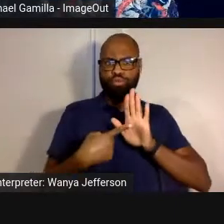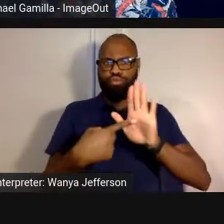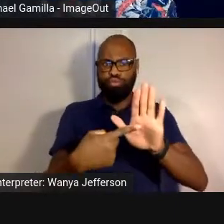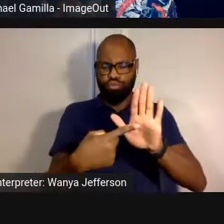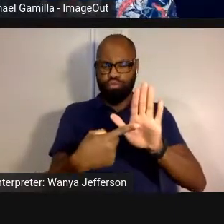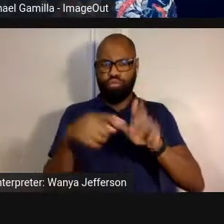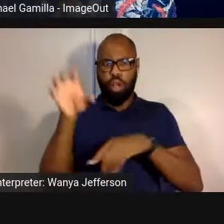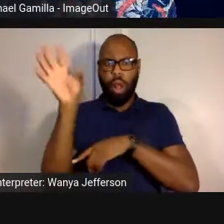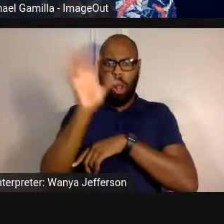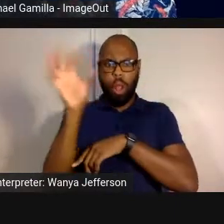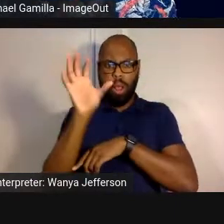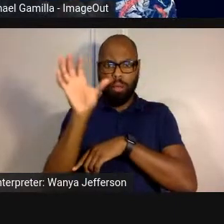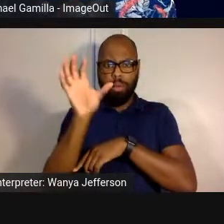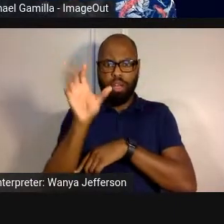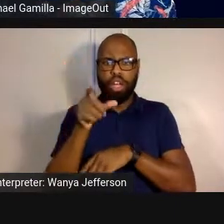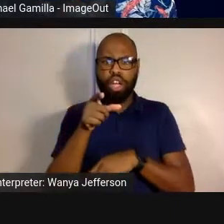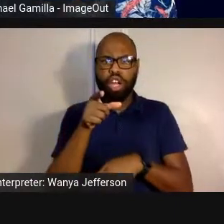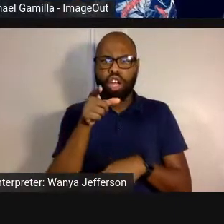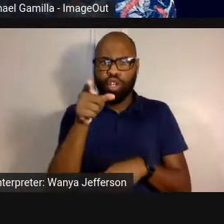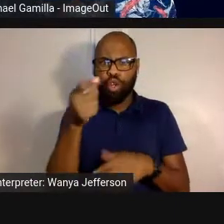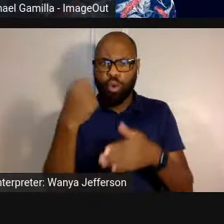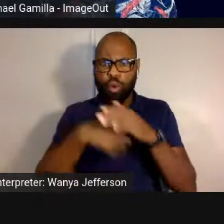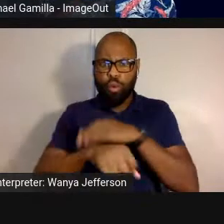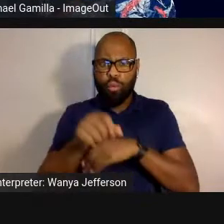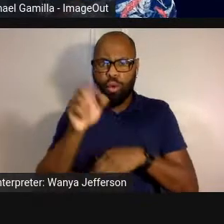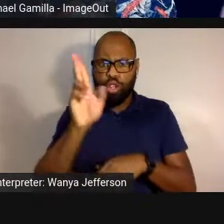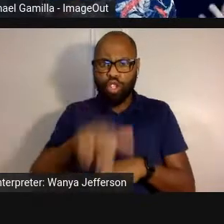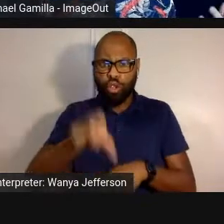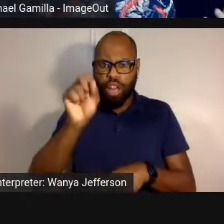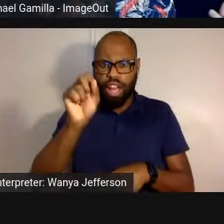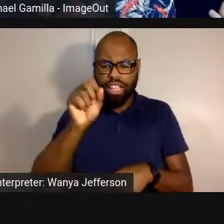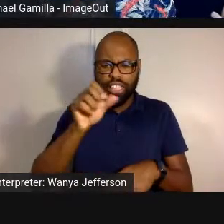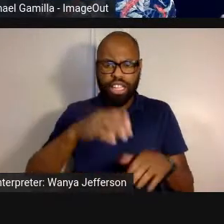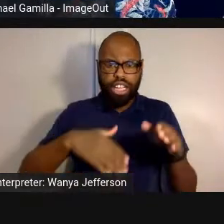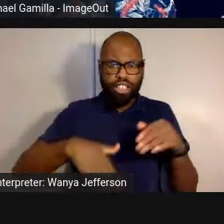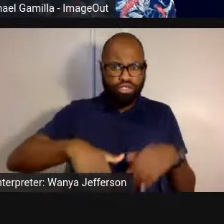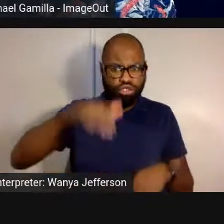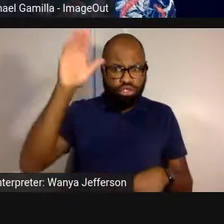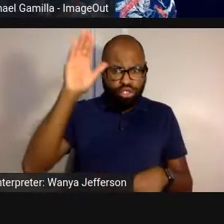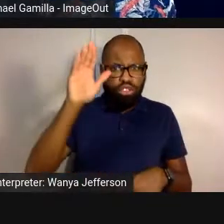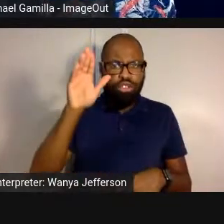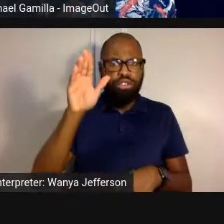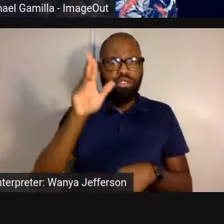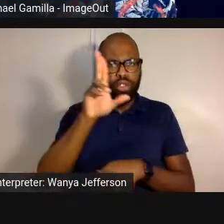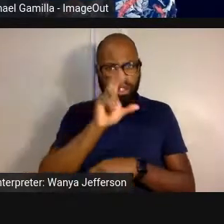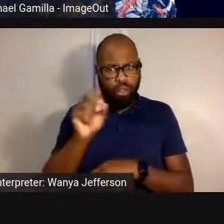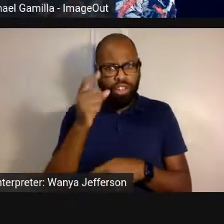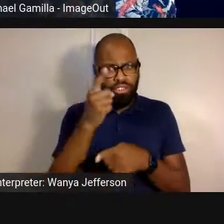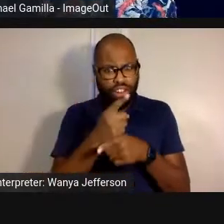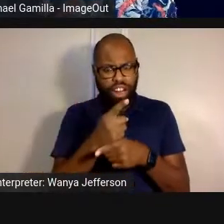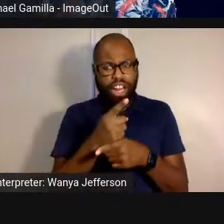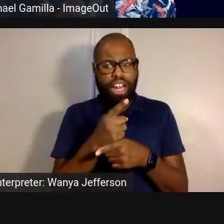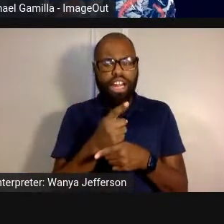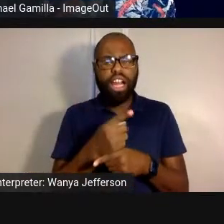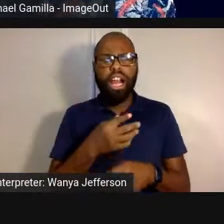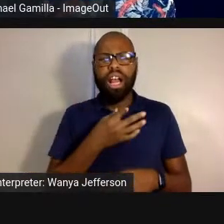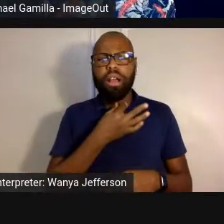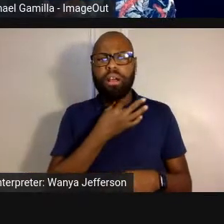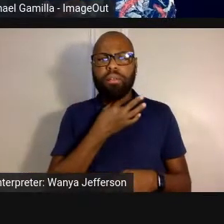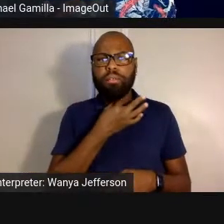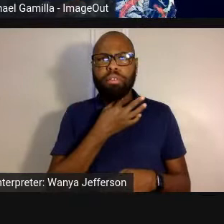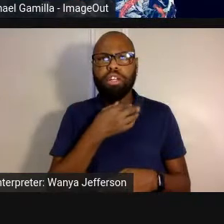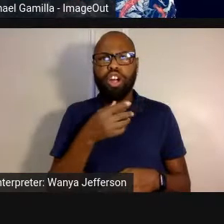Because you were born in the U.S., right? And you grew up in the U.S. But was it important? Well, my question was: it